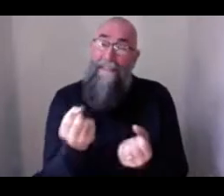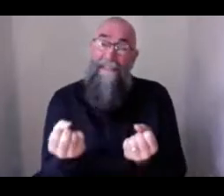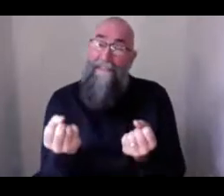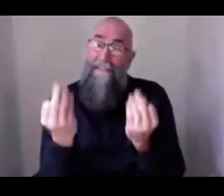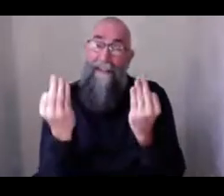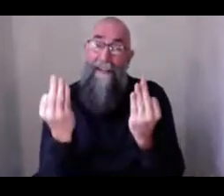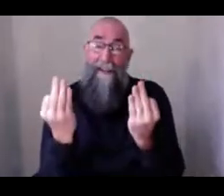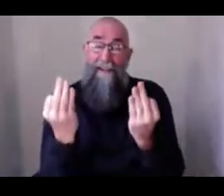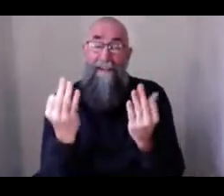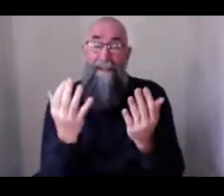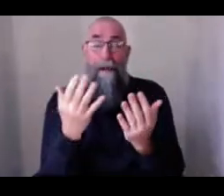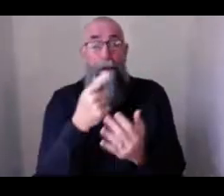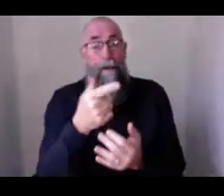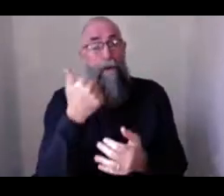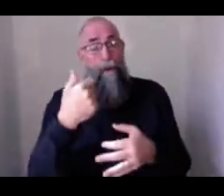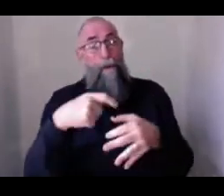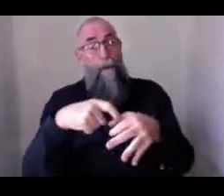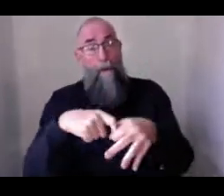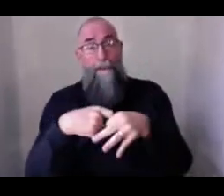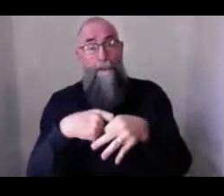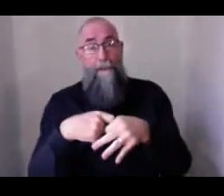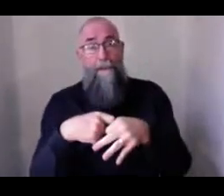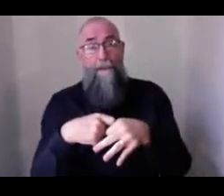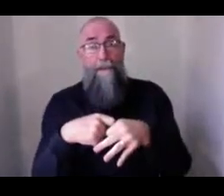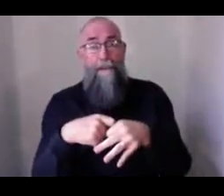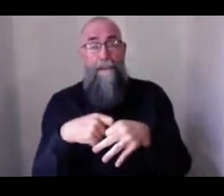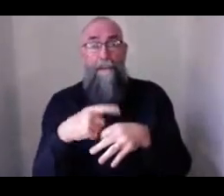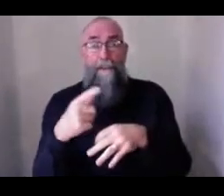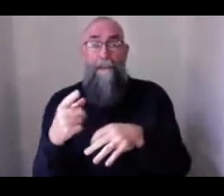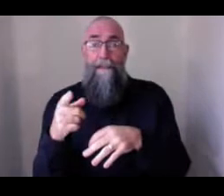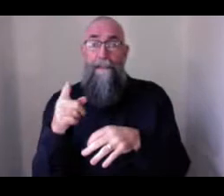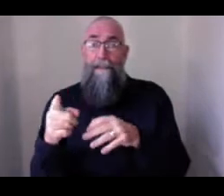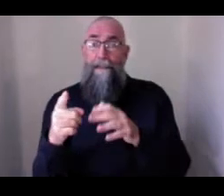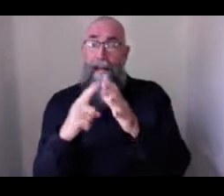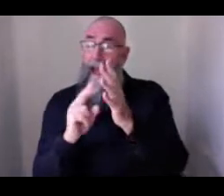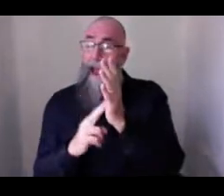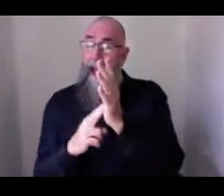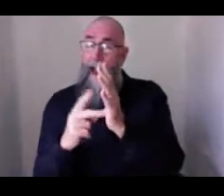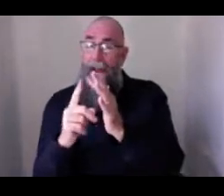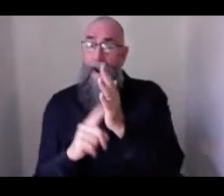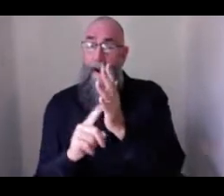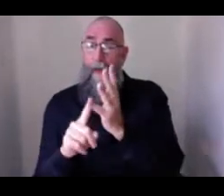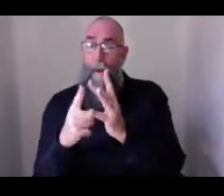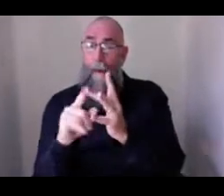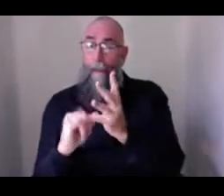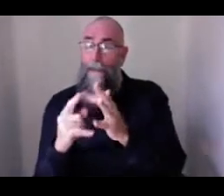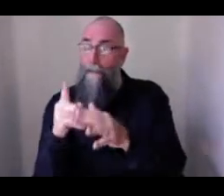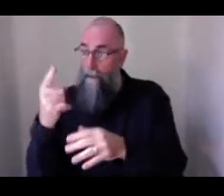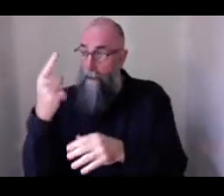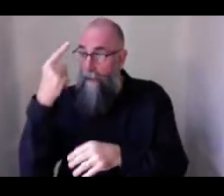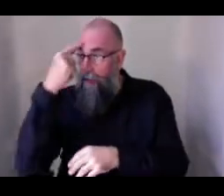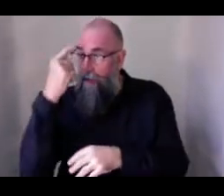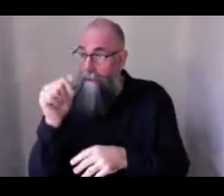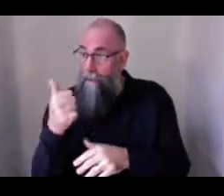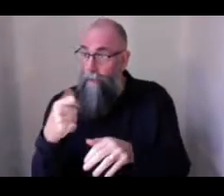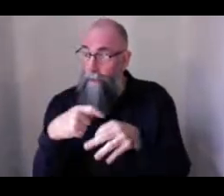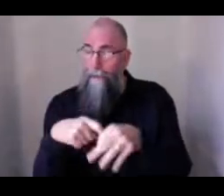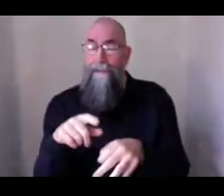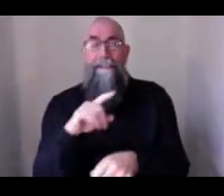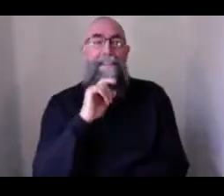it's a really good question though, don't you think, AL? That we're it's not. I think from a couple of times now. I think maybe just by setting